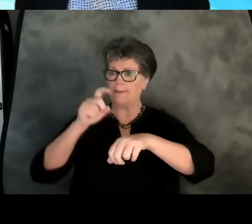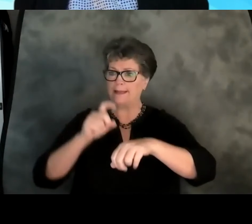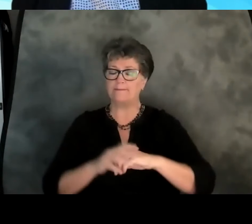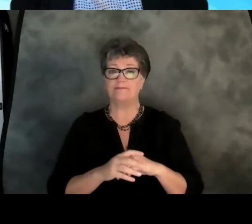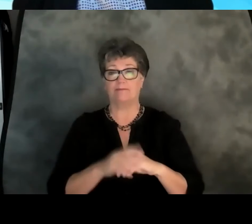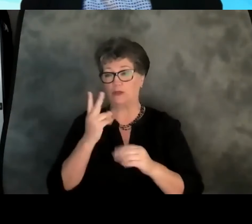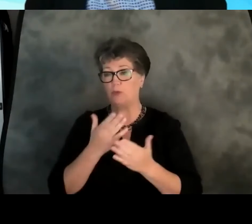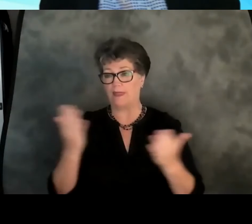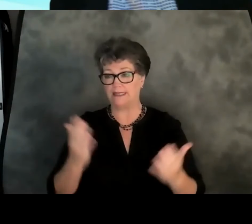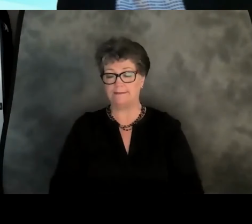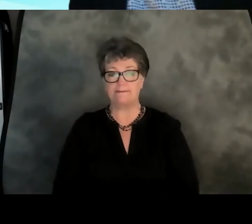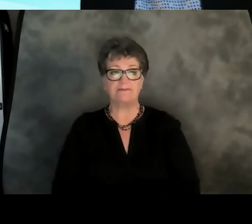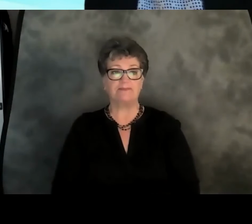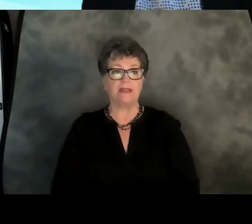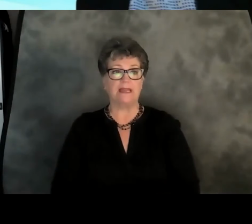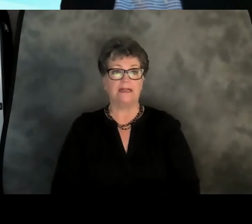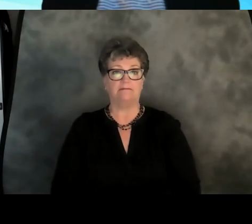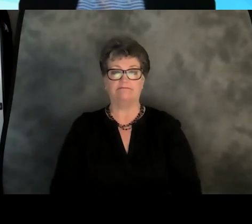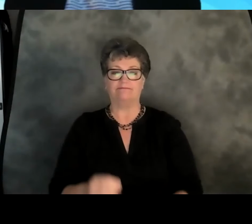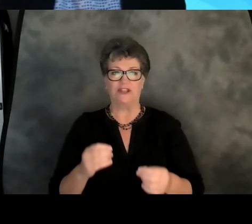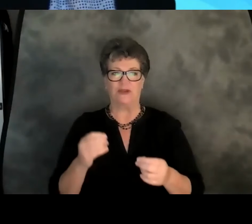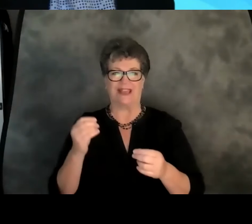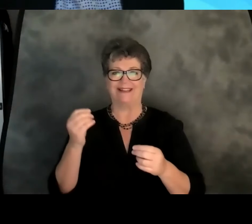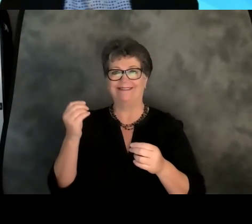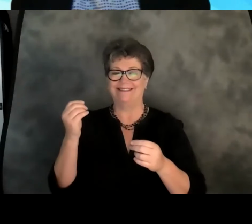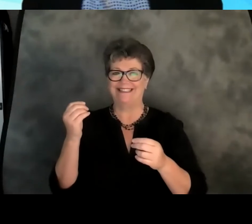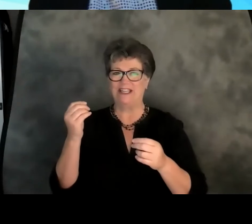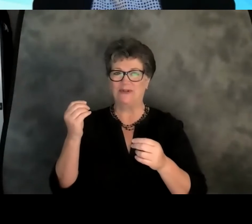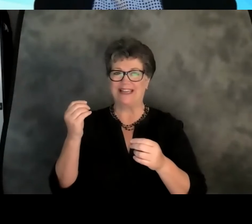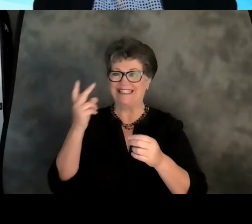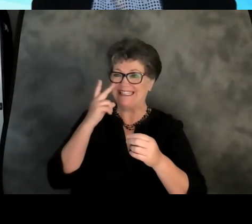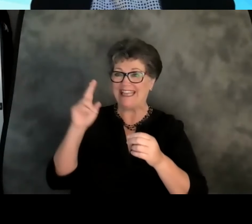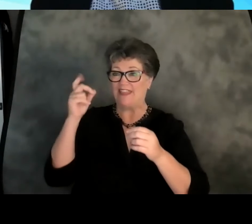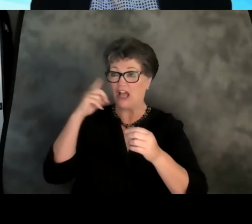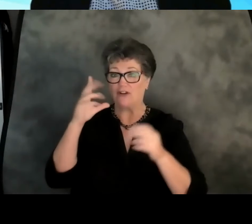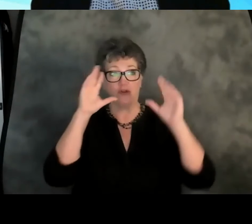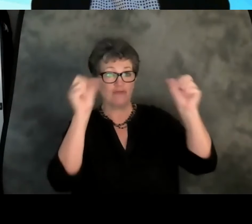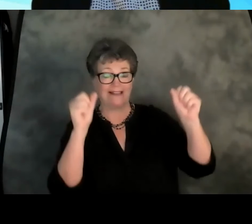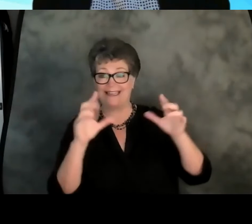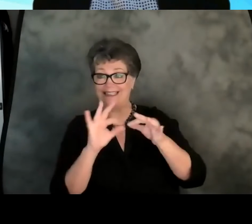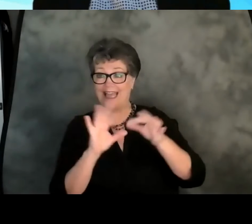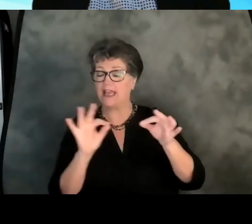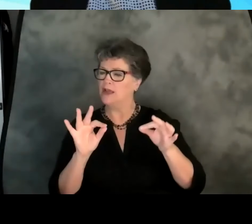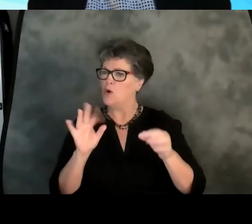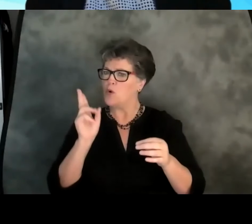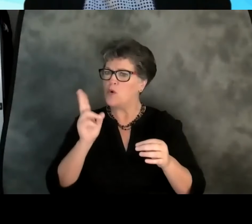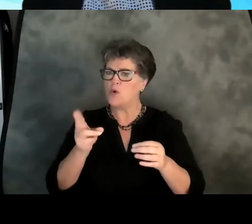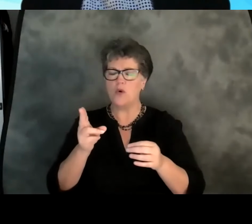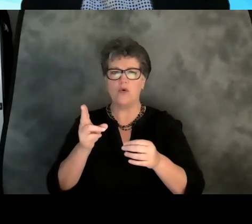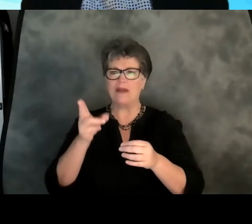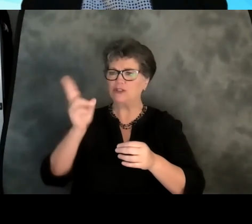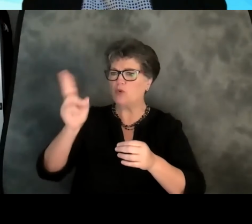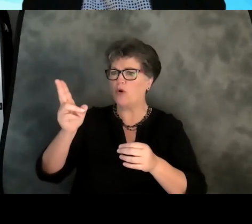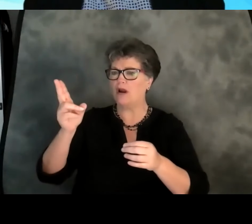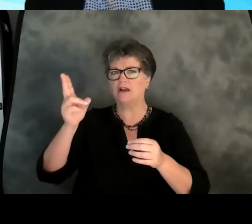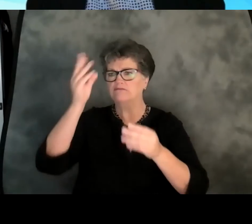two things. Again, you can hear our governor, you can hear our president saying it is a historic opportunity to not just recover, as I was talking